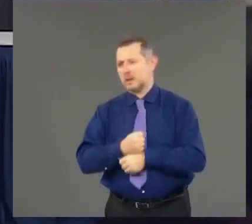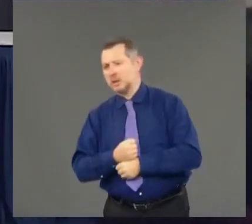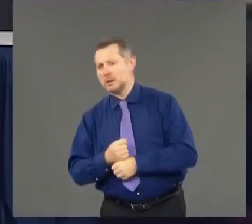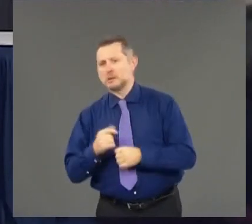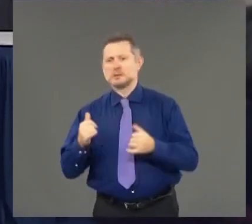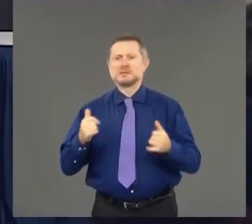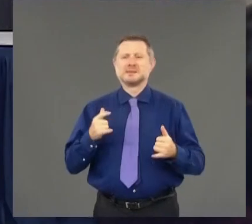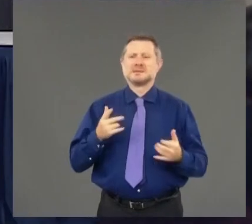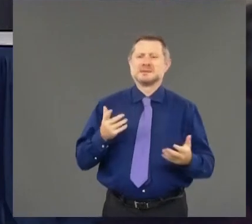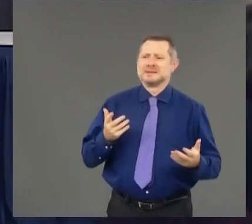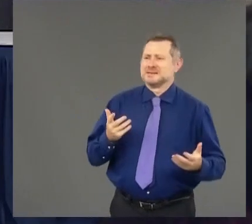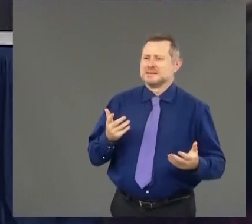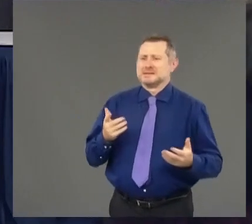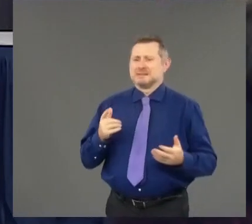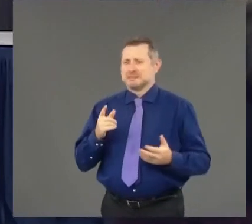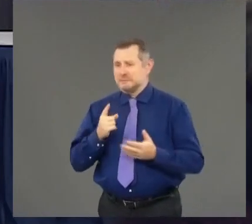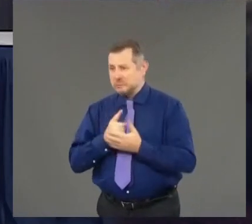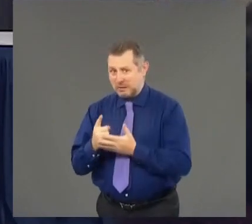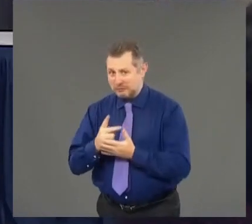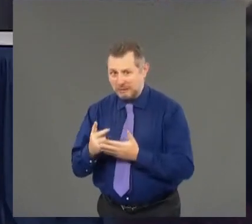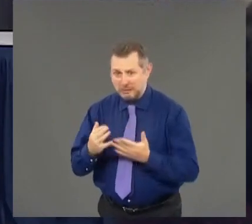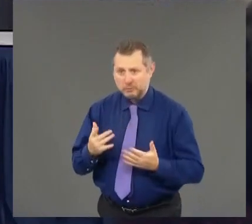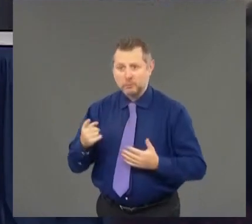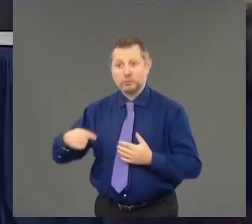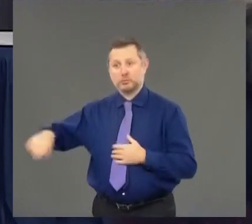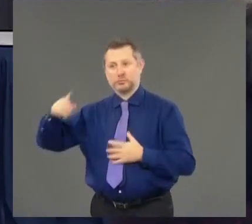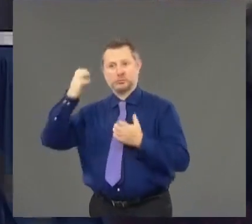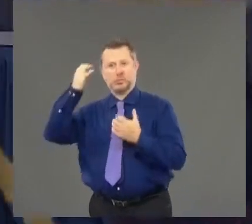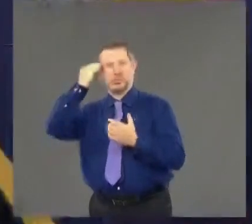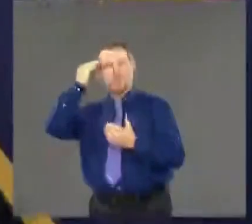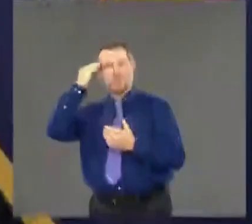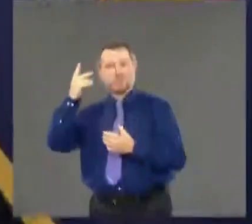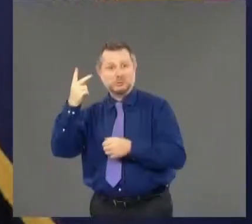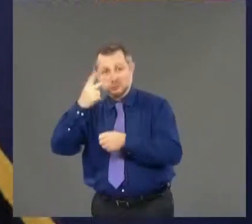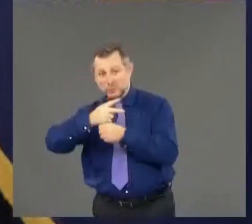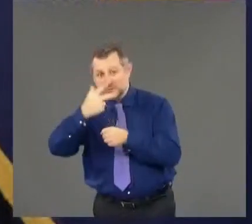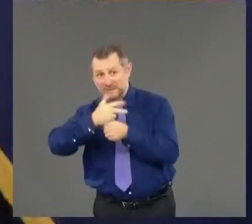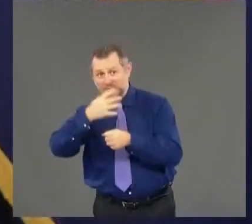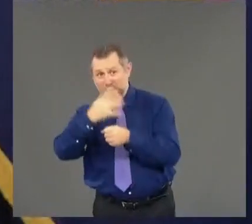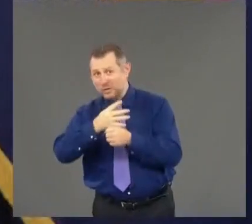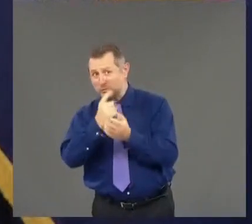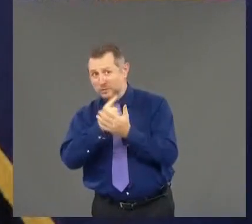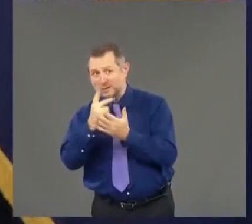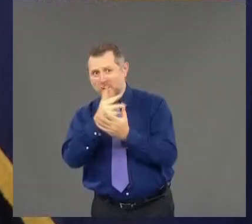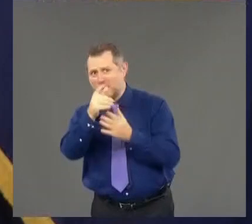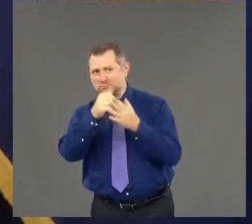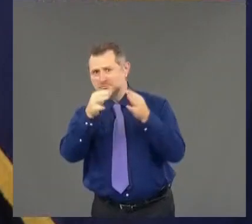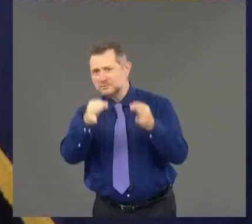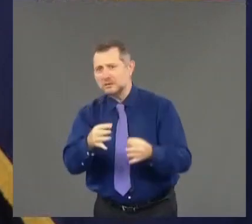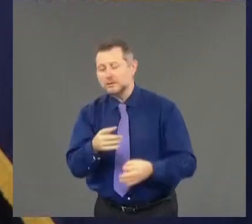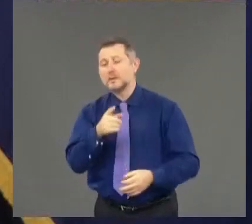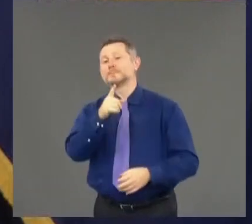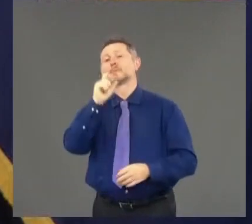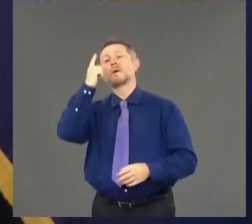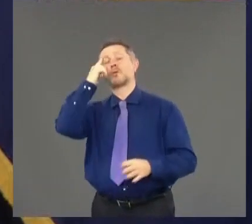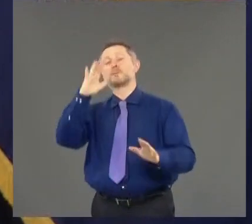just really going to want to know. Are you talking days, weeks, months? Well, it depends on what they do, also,